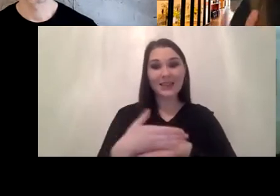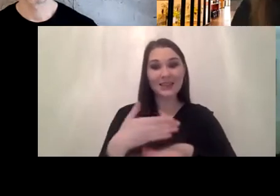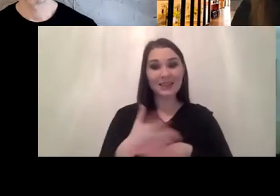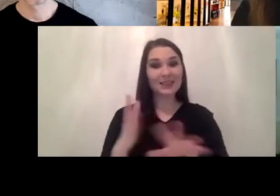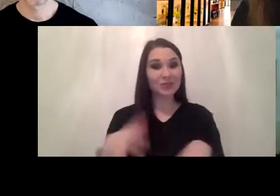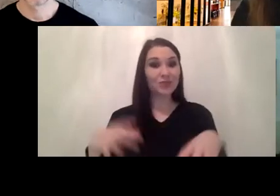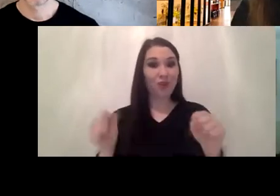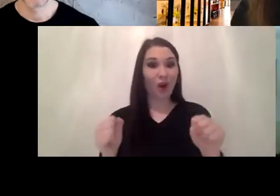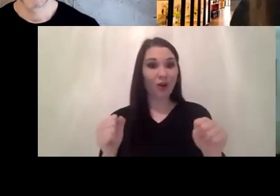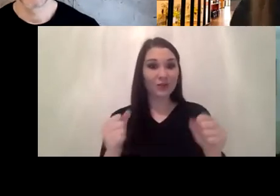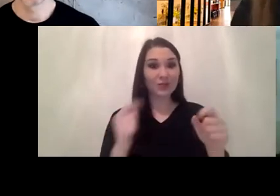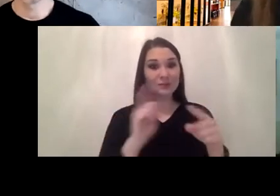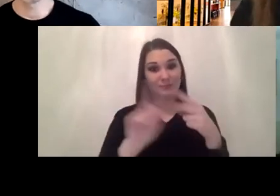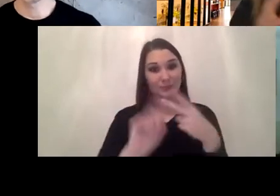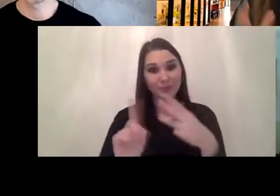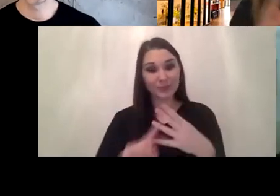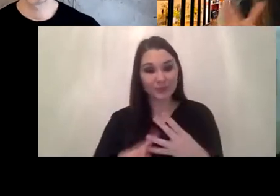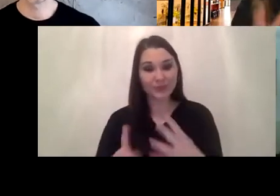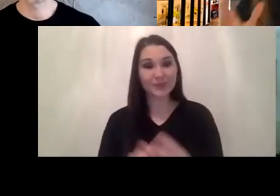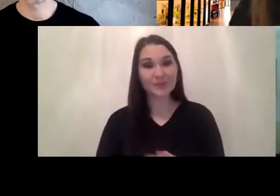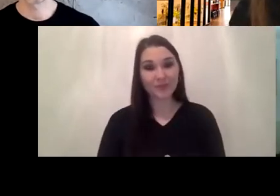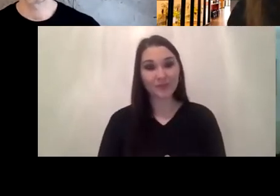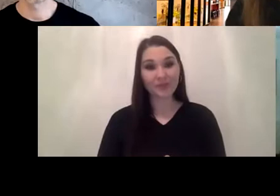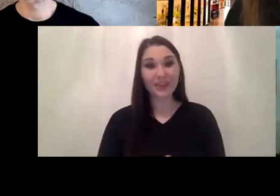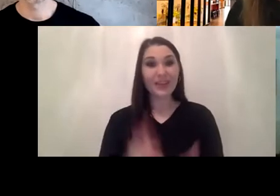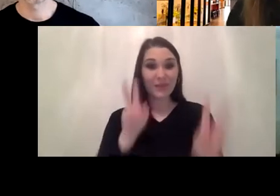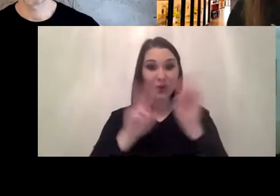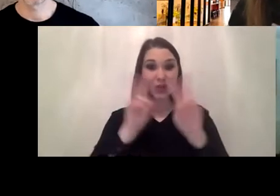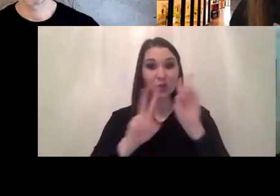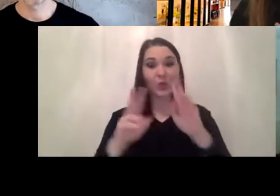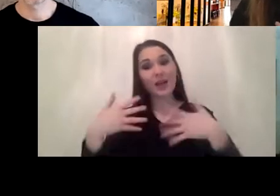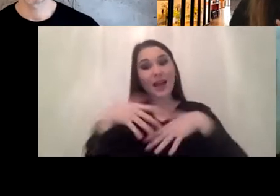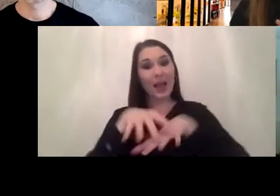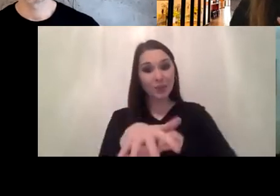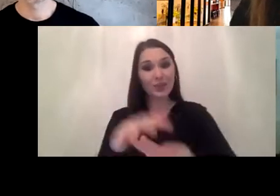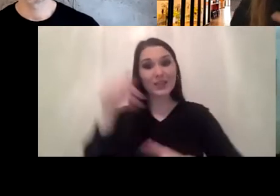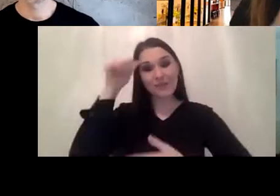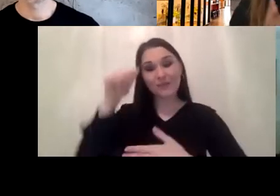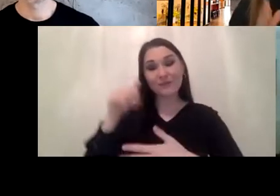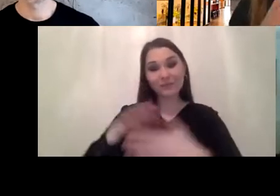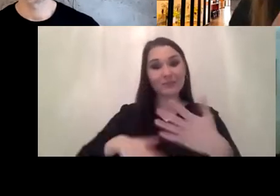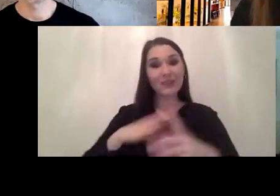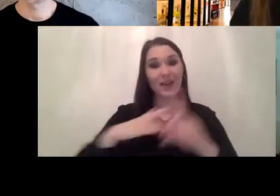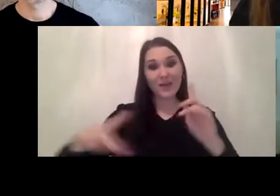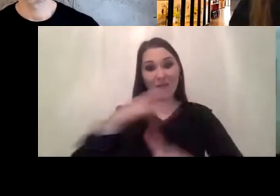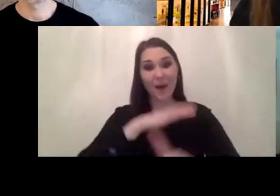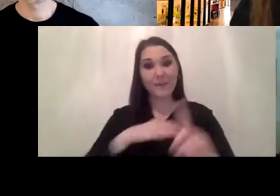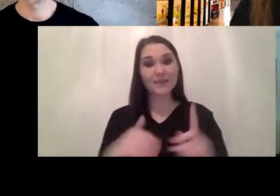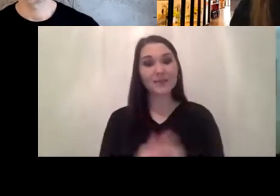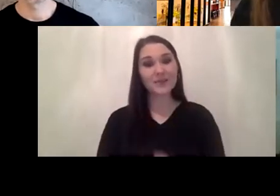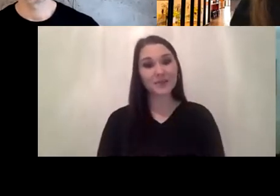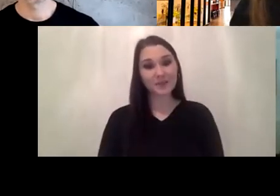via, during the collaborative, in virtual collaborative environment. what are the kind of, you